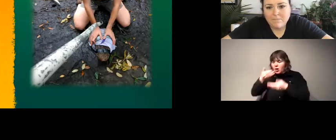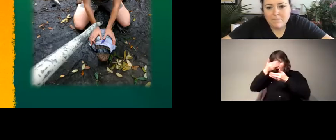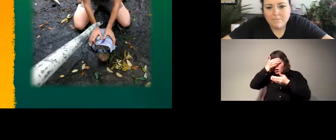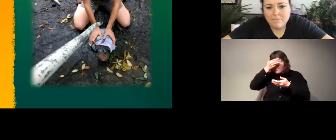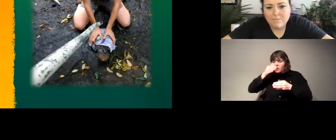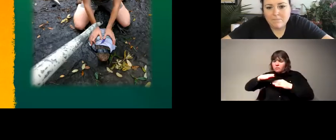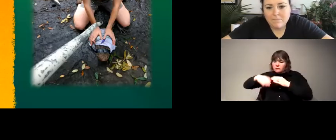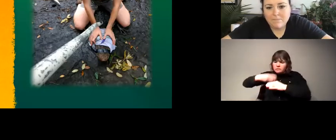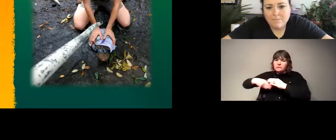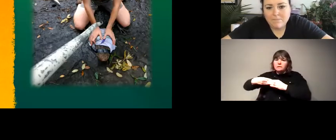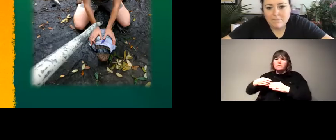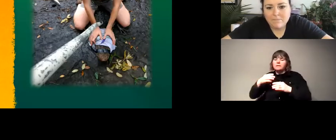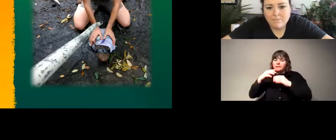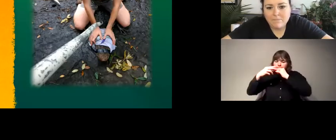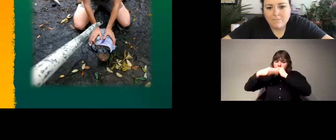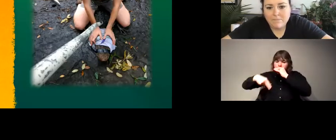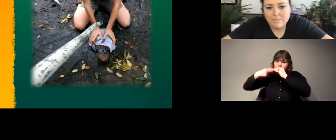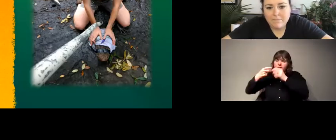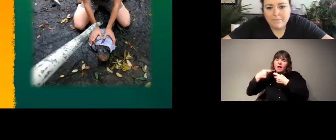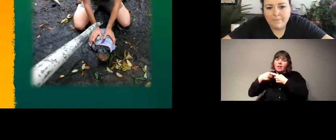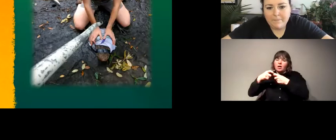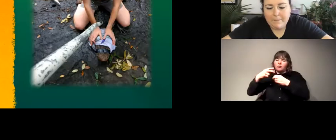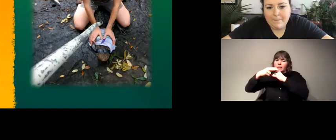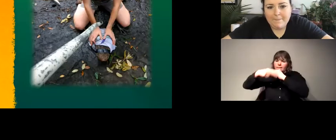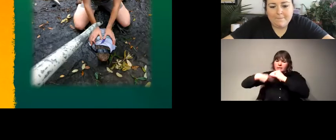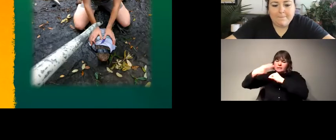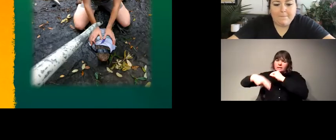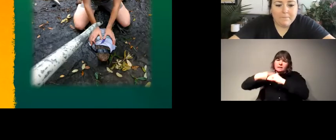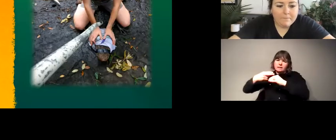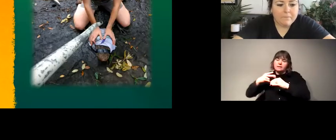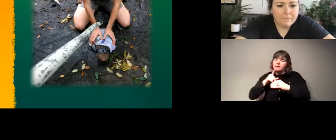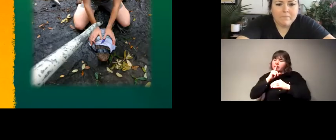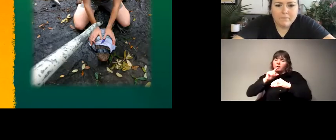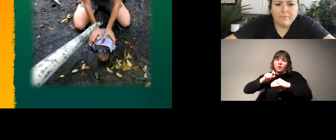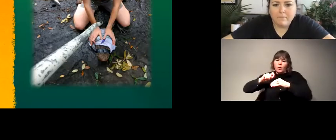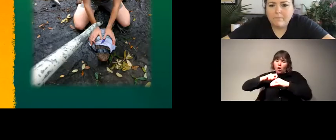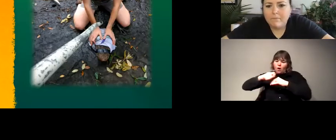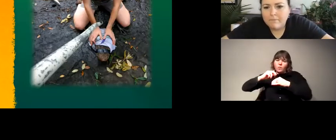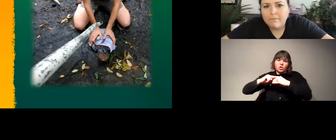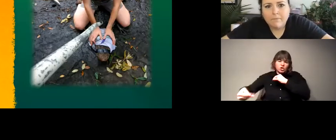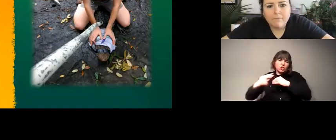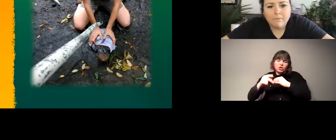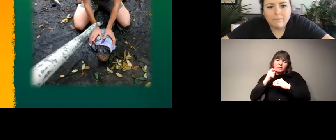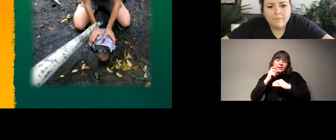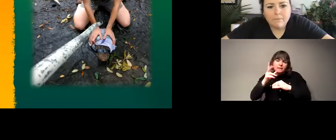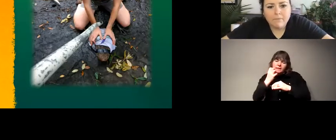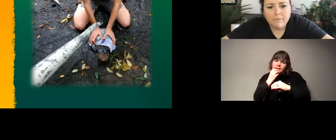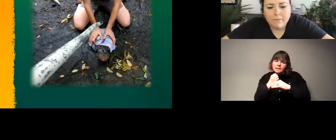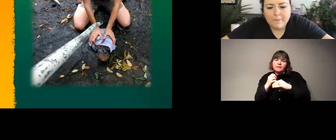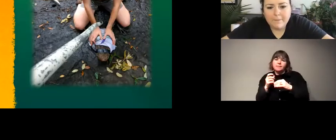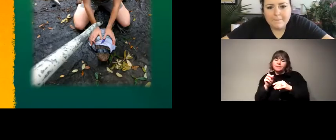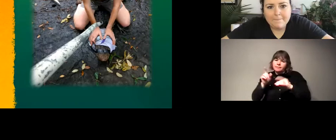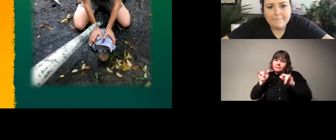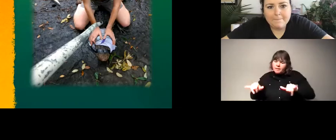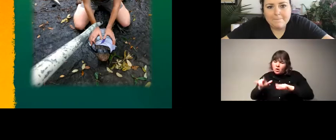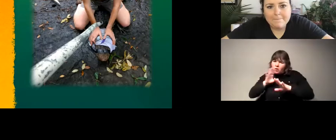of course, we had to tape his mouth with electrical tape so that it didn't strip the skin. And that was a way that we could keep him calm until we